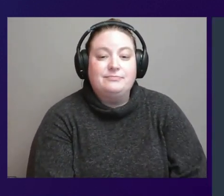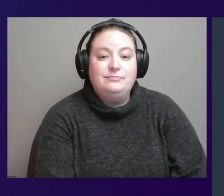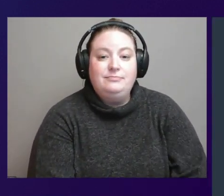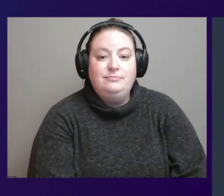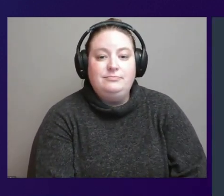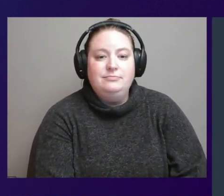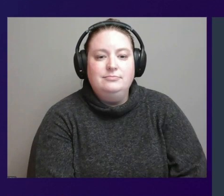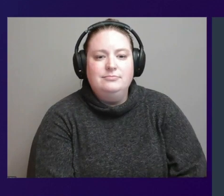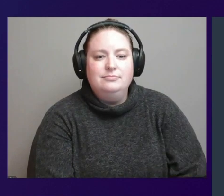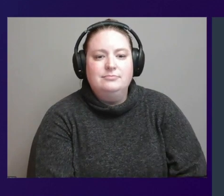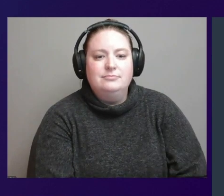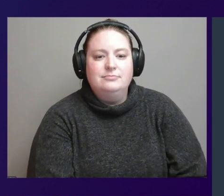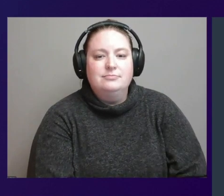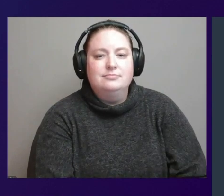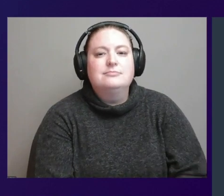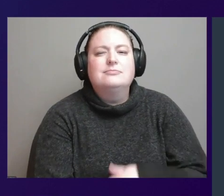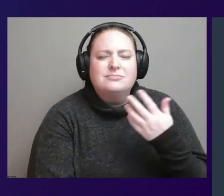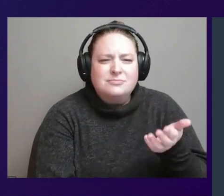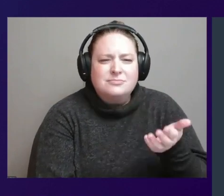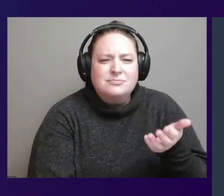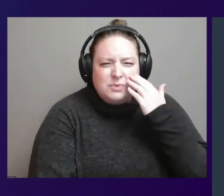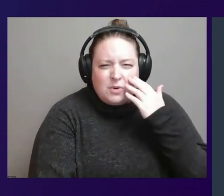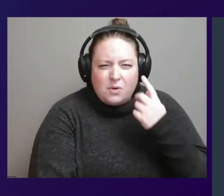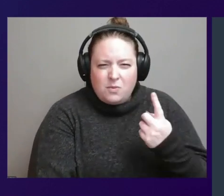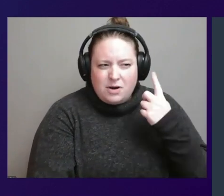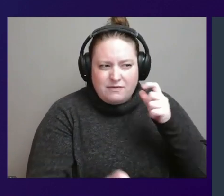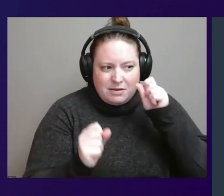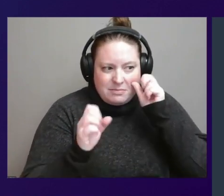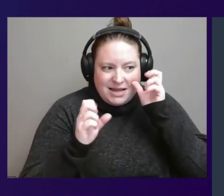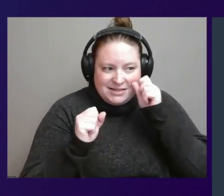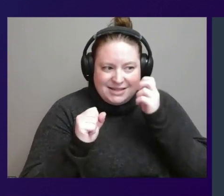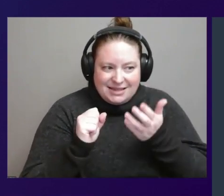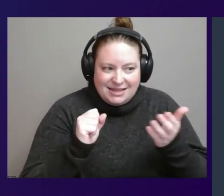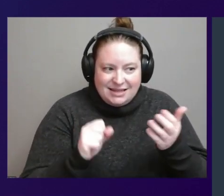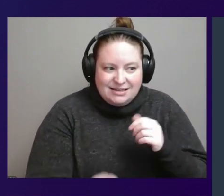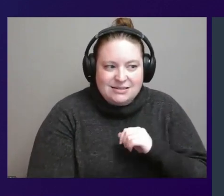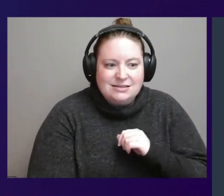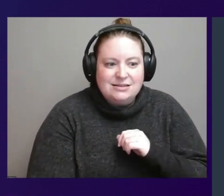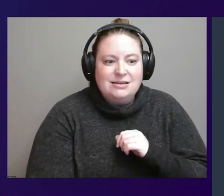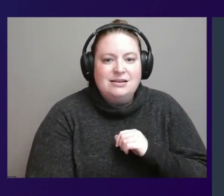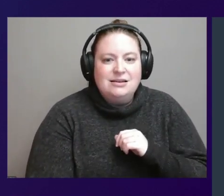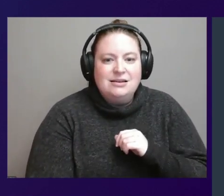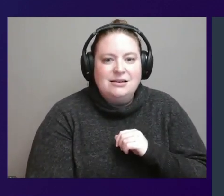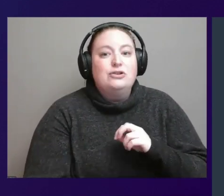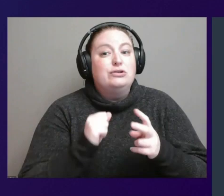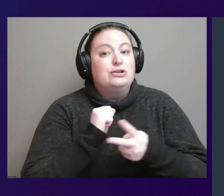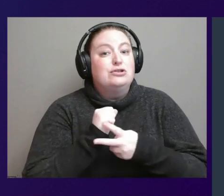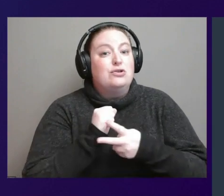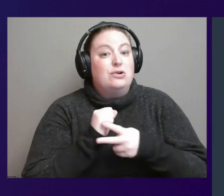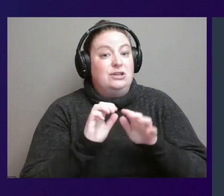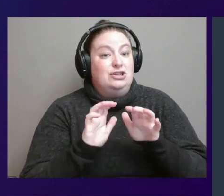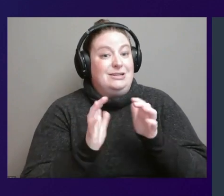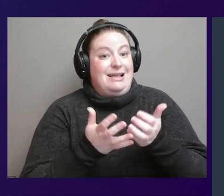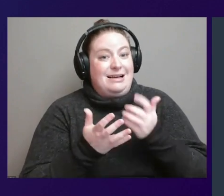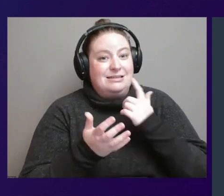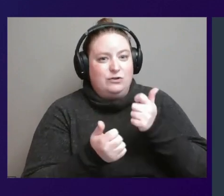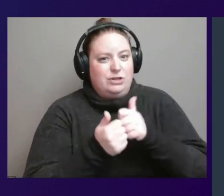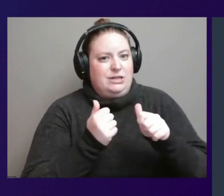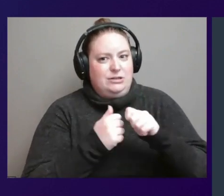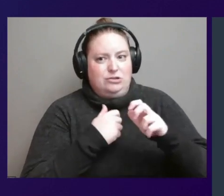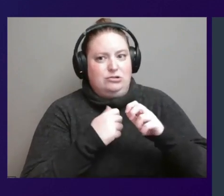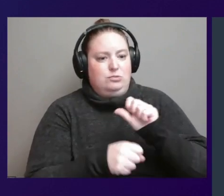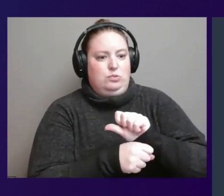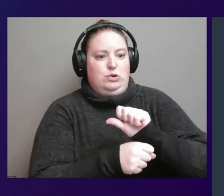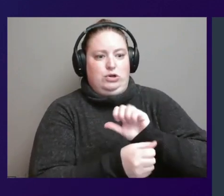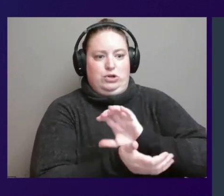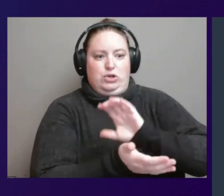You know, one of the amazing things about S3 is that there's a storage class for every workload. This helps you tailor your costs